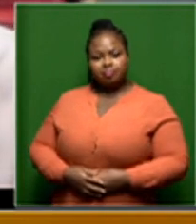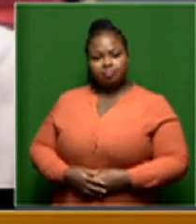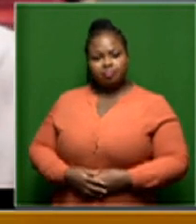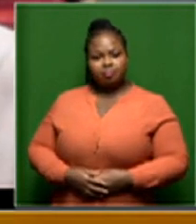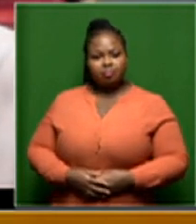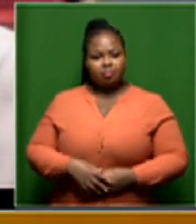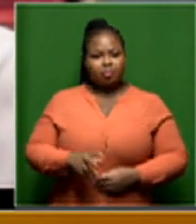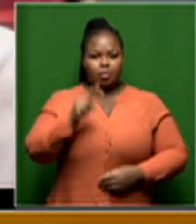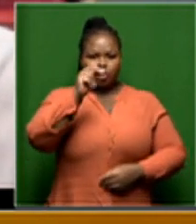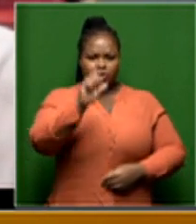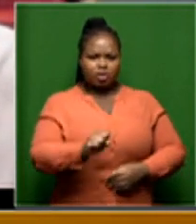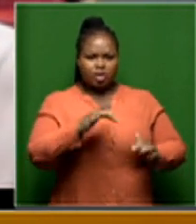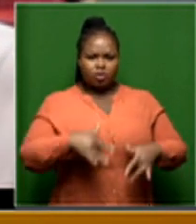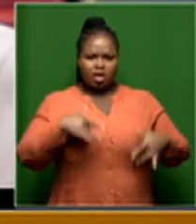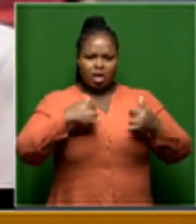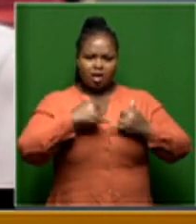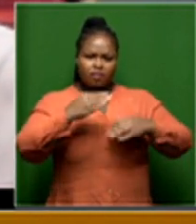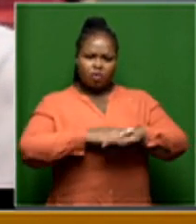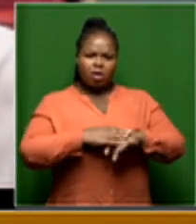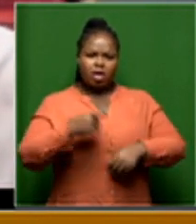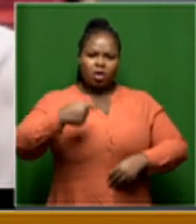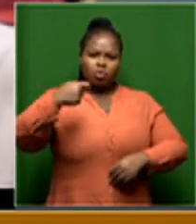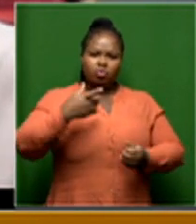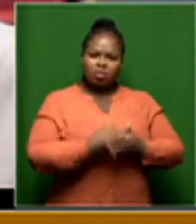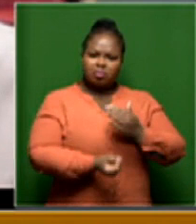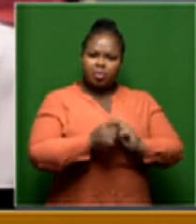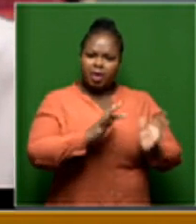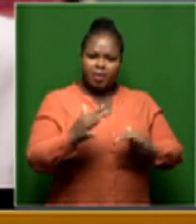the North-South live virtual auction and how did it come about?